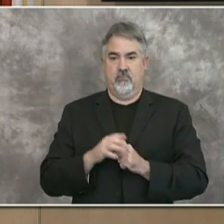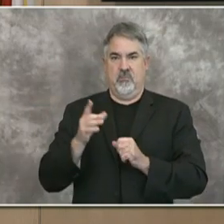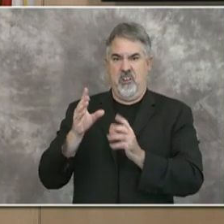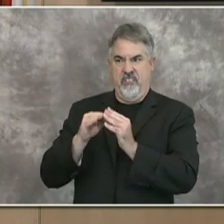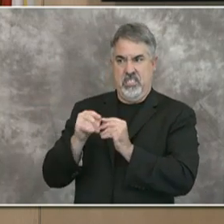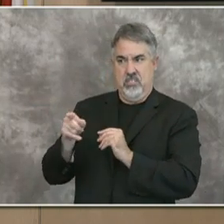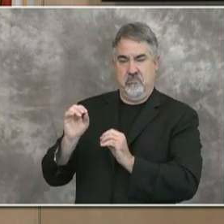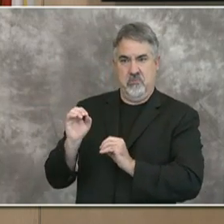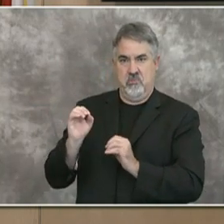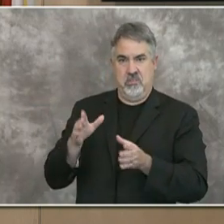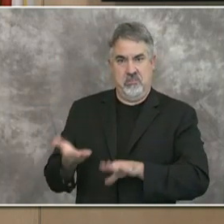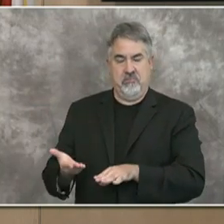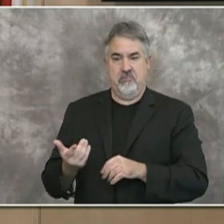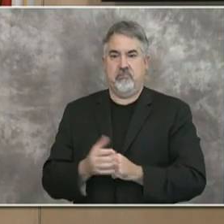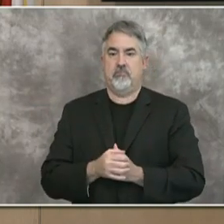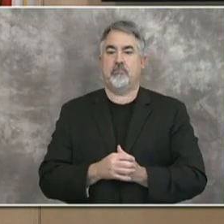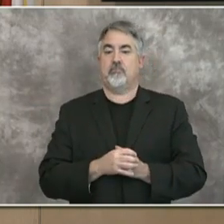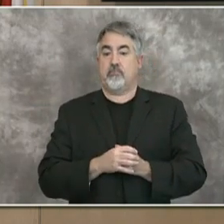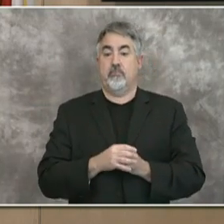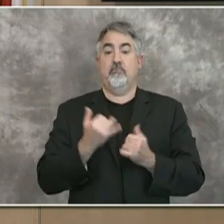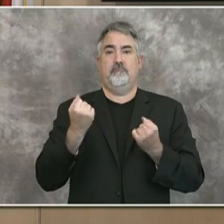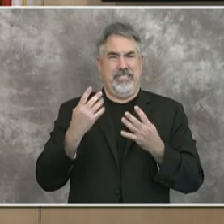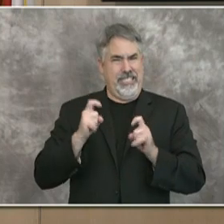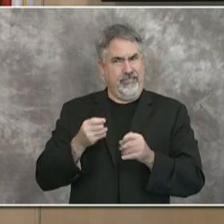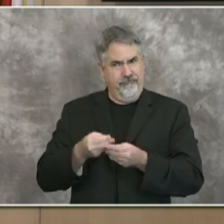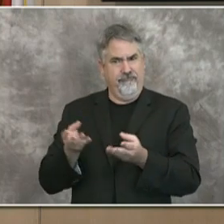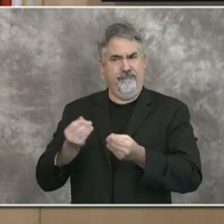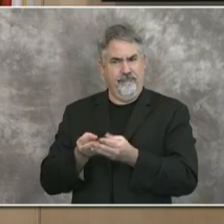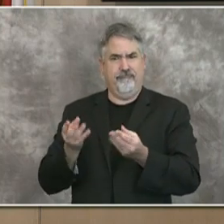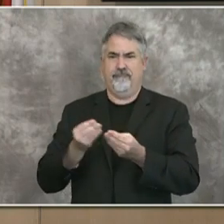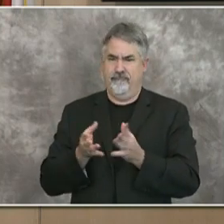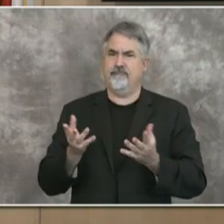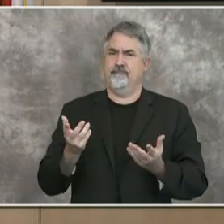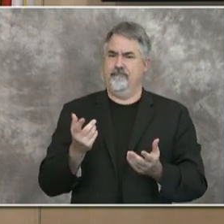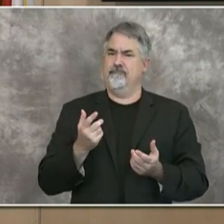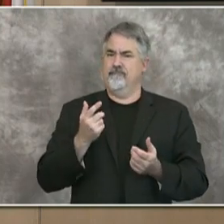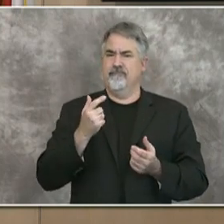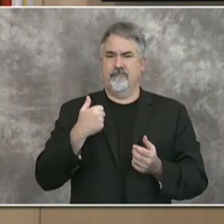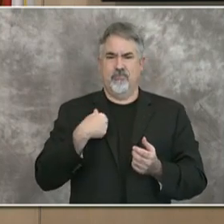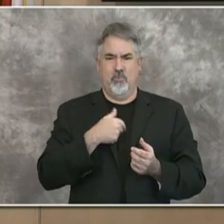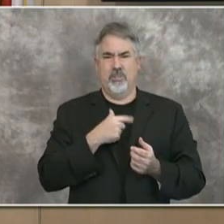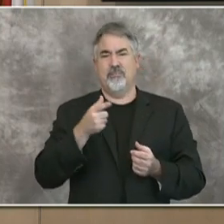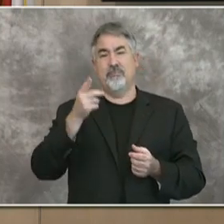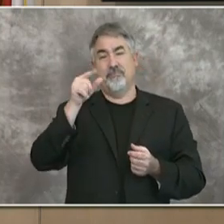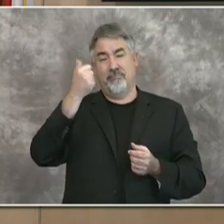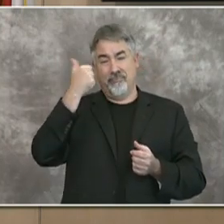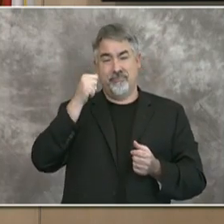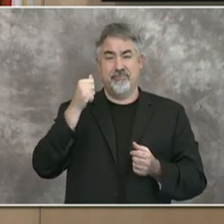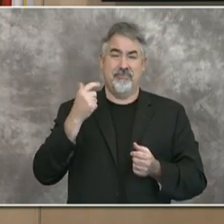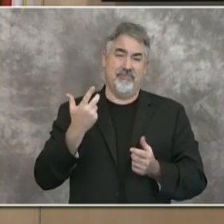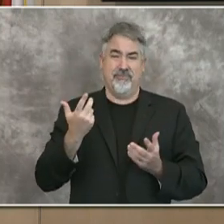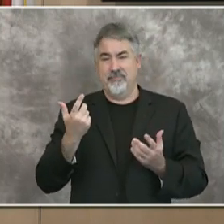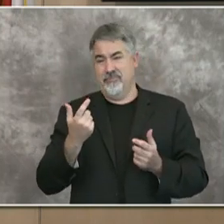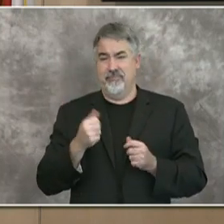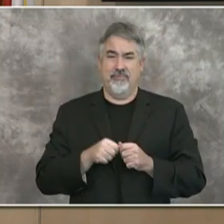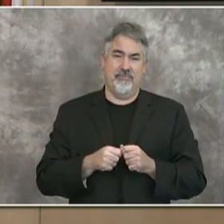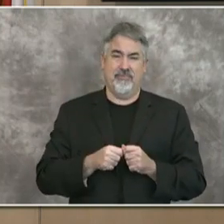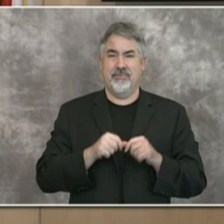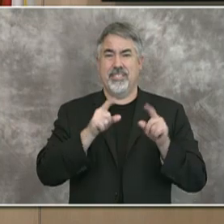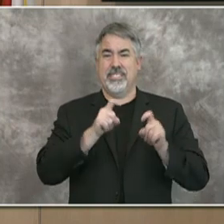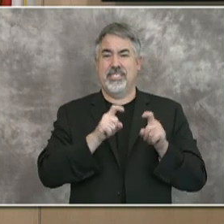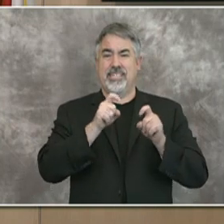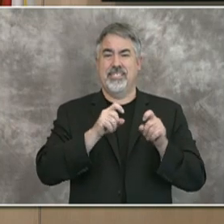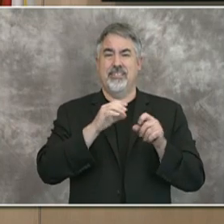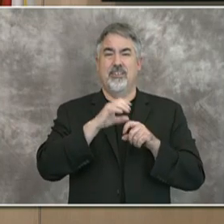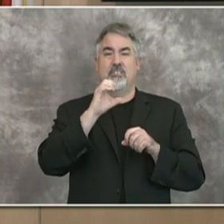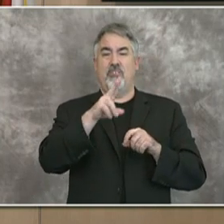of the kinks that were present in yesterday's effort around the state testing facilities, these being the ones in Chula Vista,